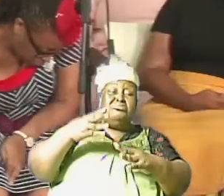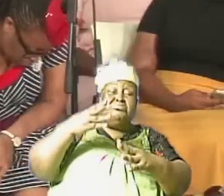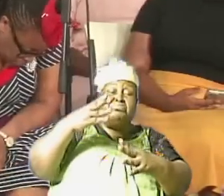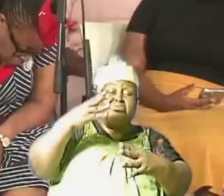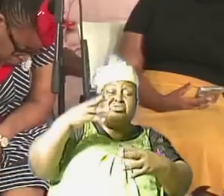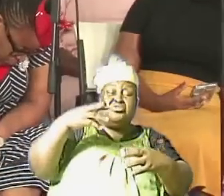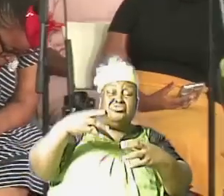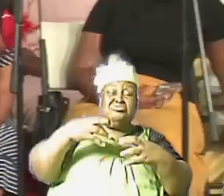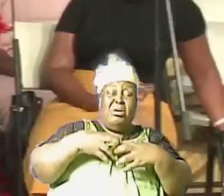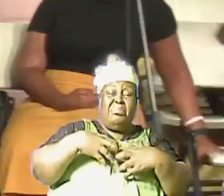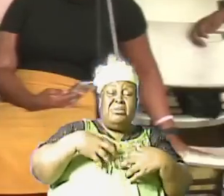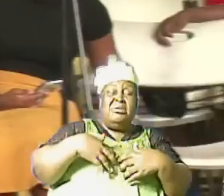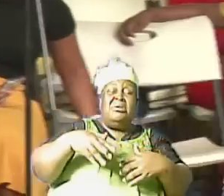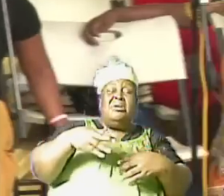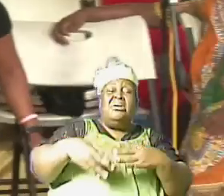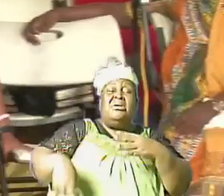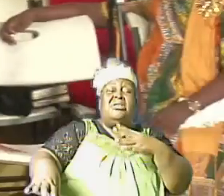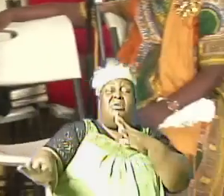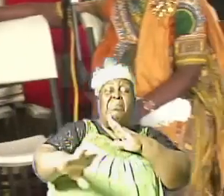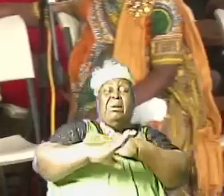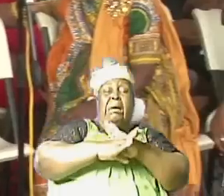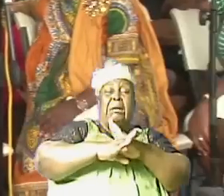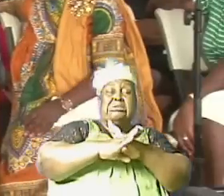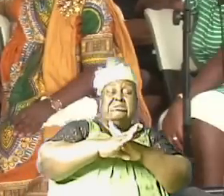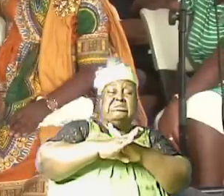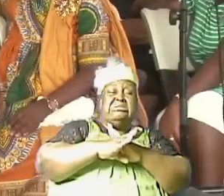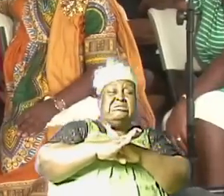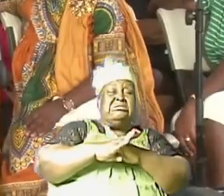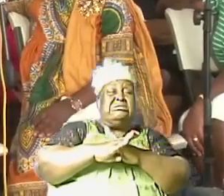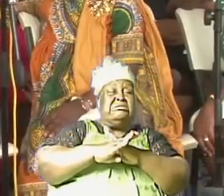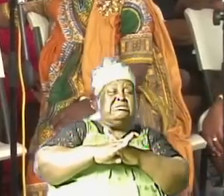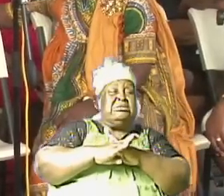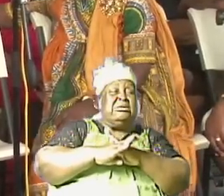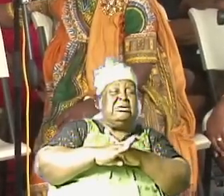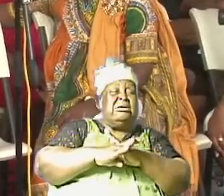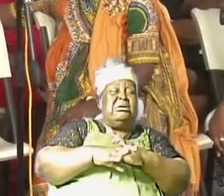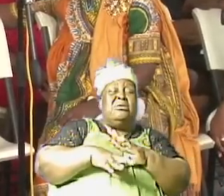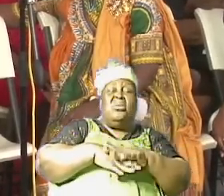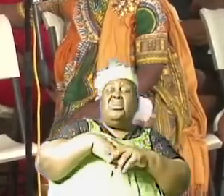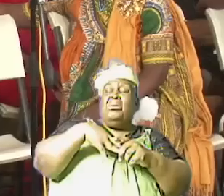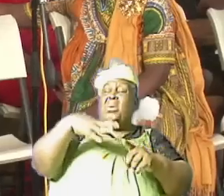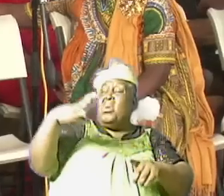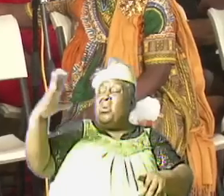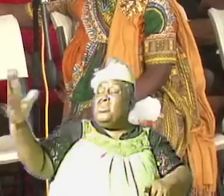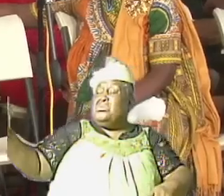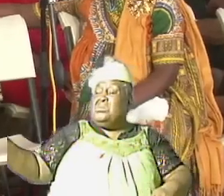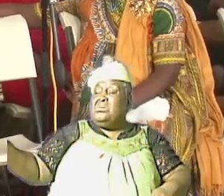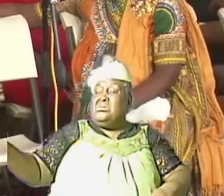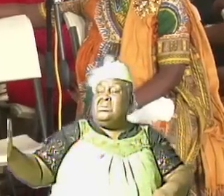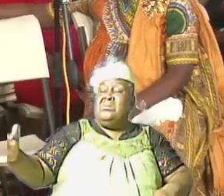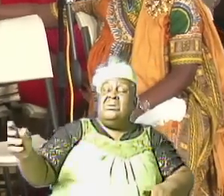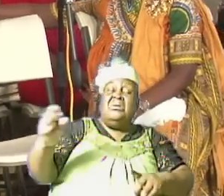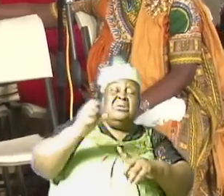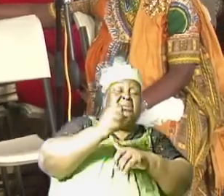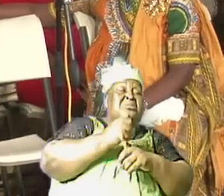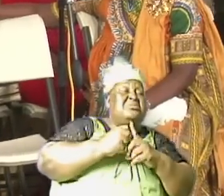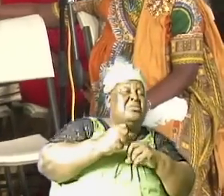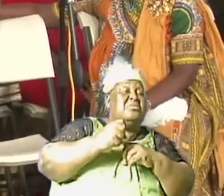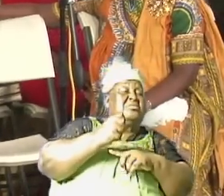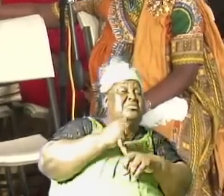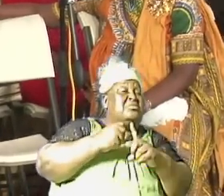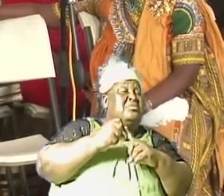They were cut off. Hallelujah. They were the outcasts of